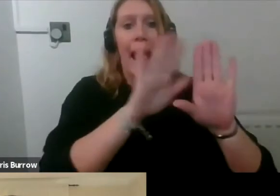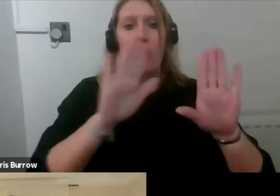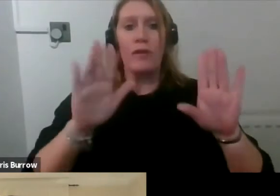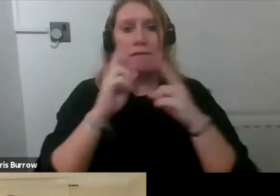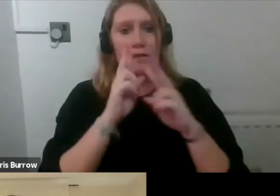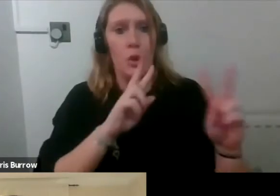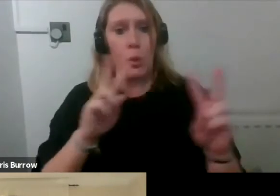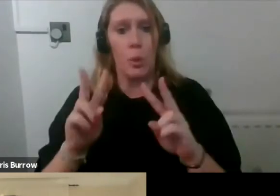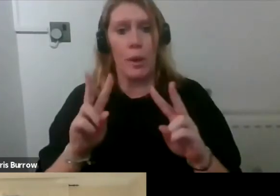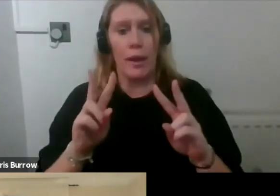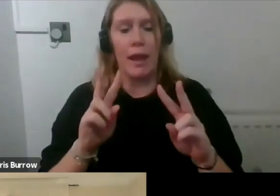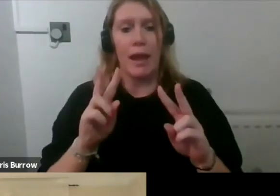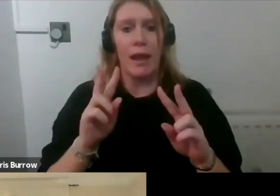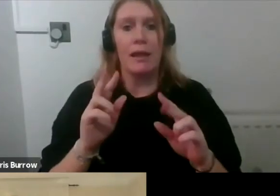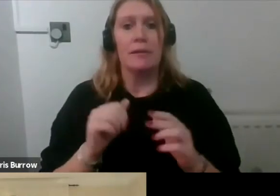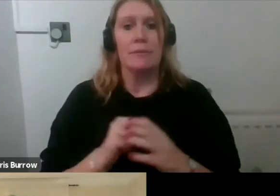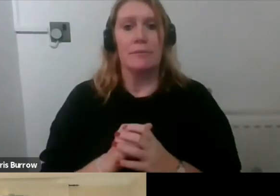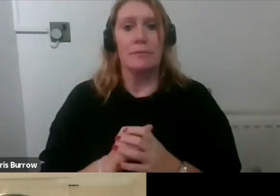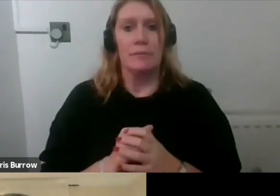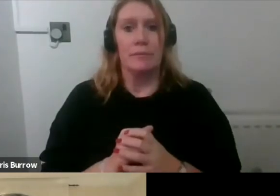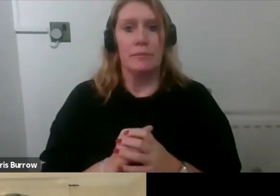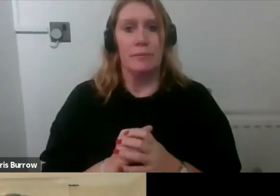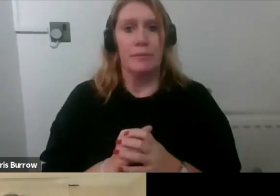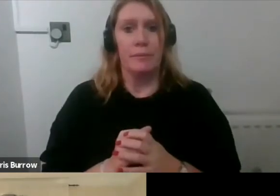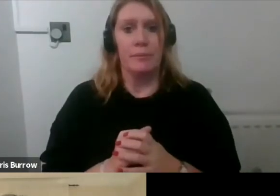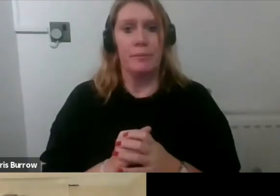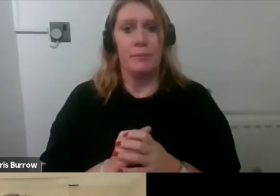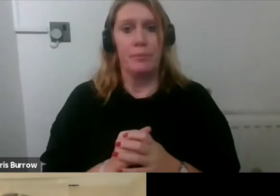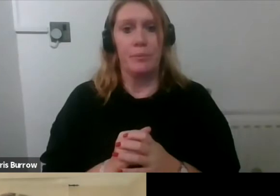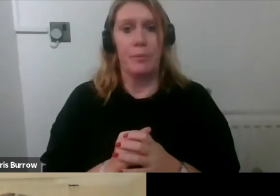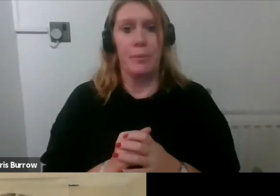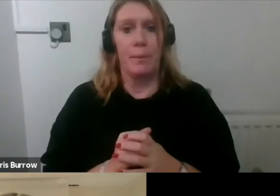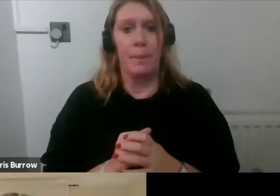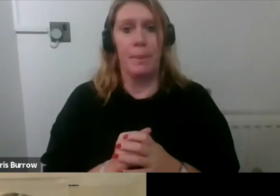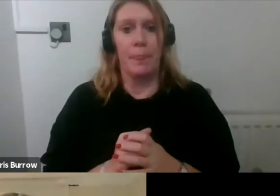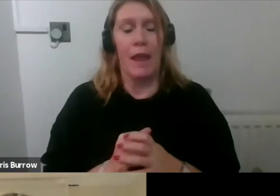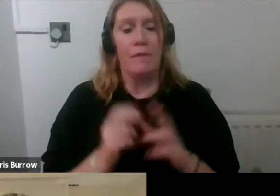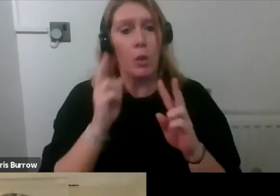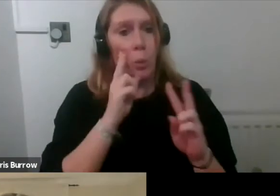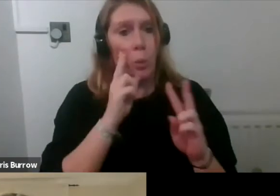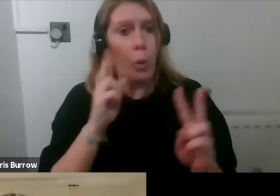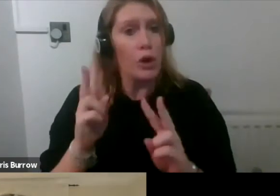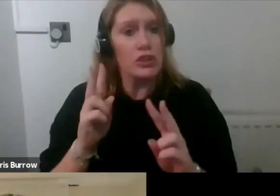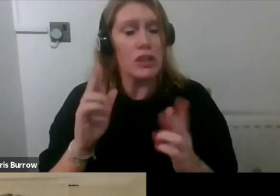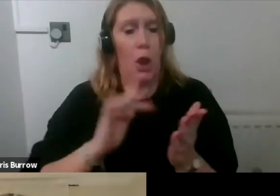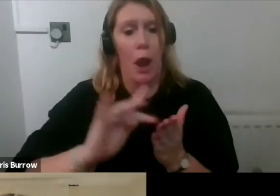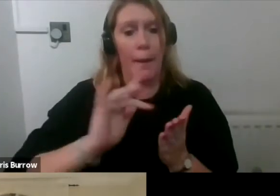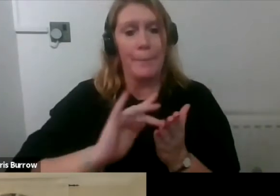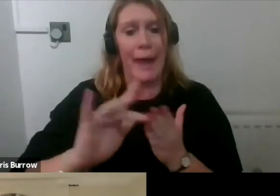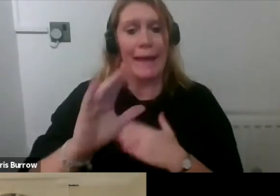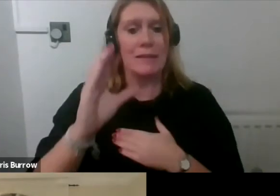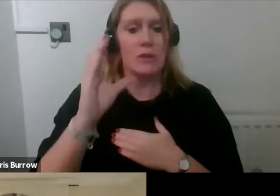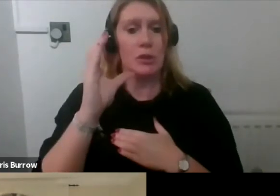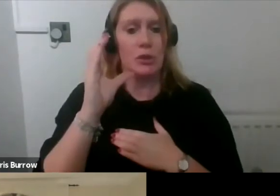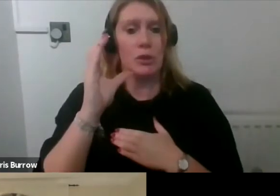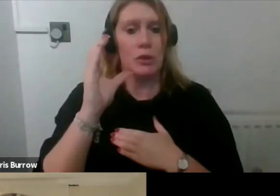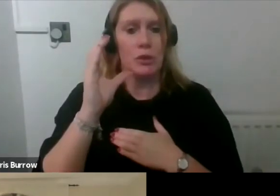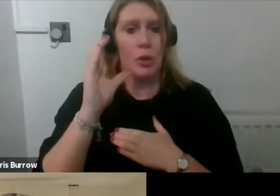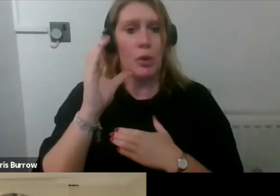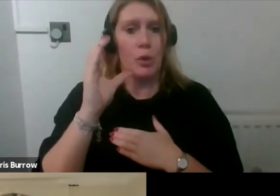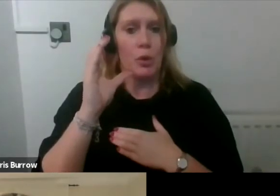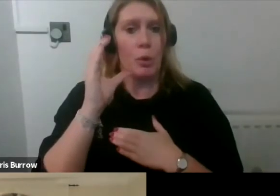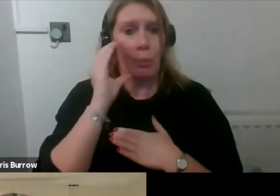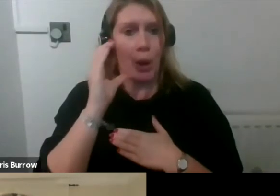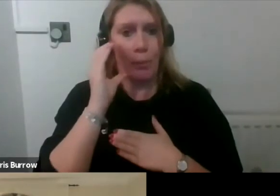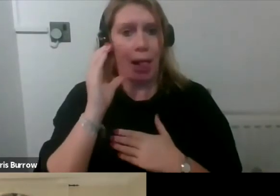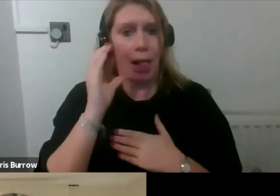you're watching this on a, a tablet or a mobile, sorry, I wanted to say a mablet, but that really doesn't